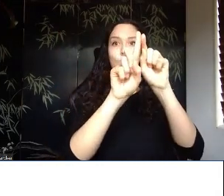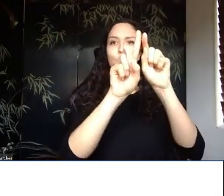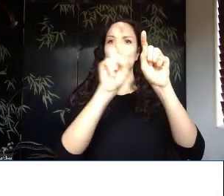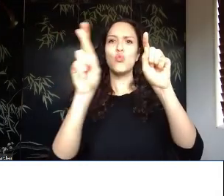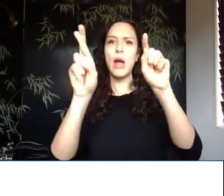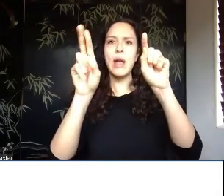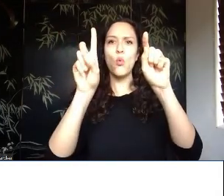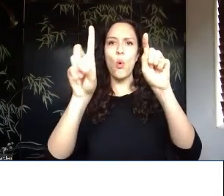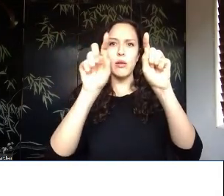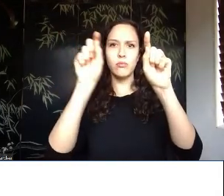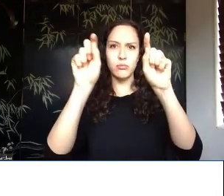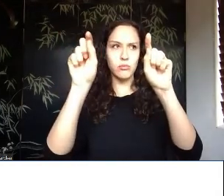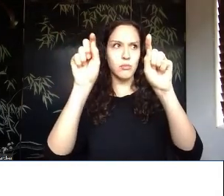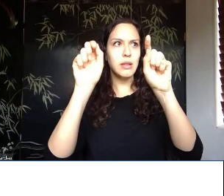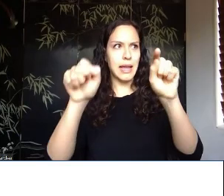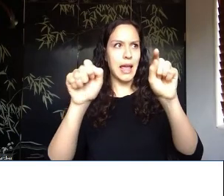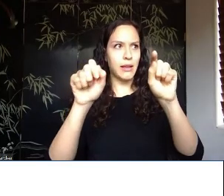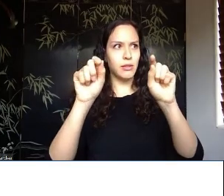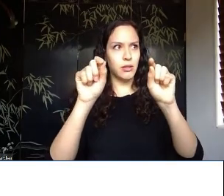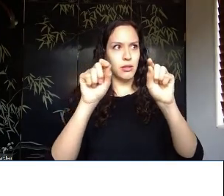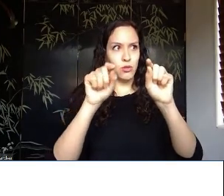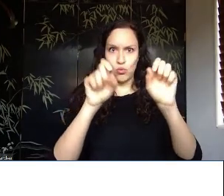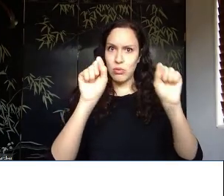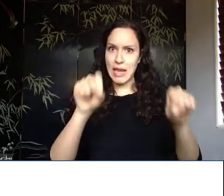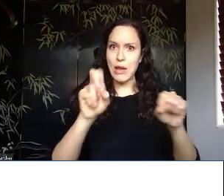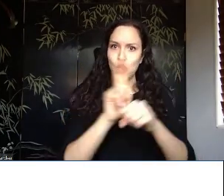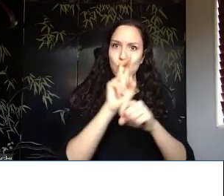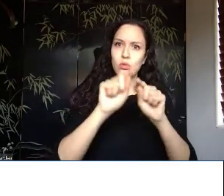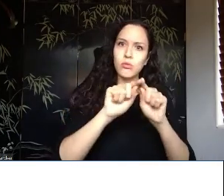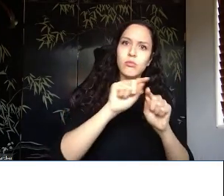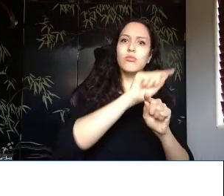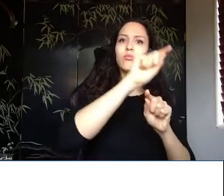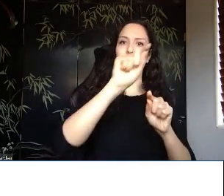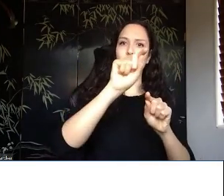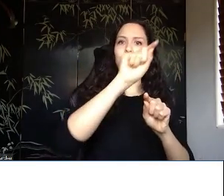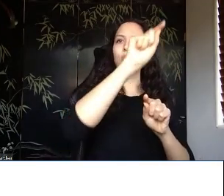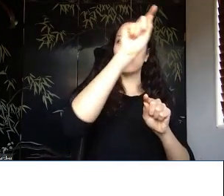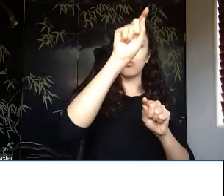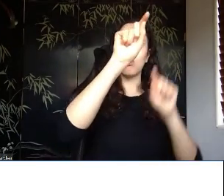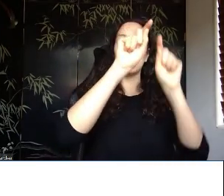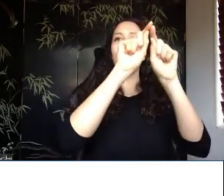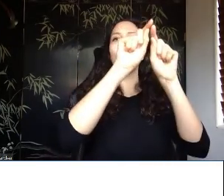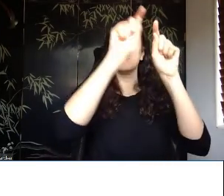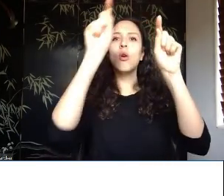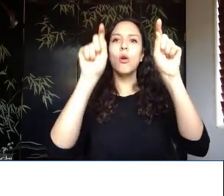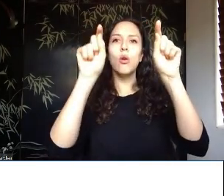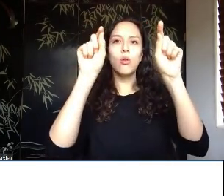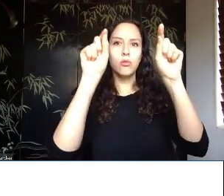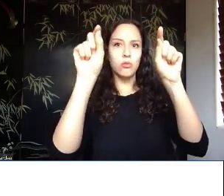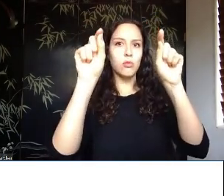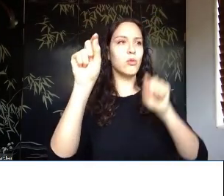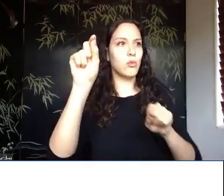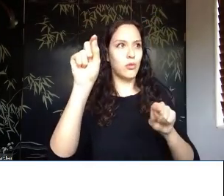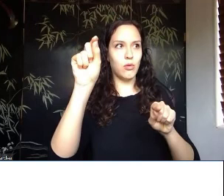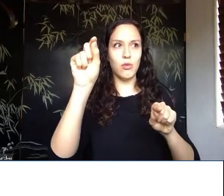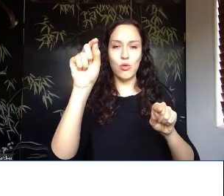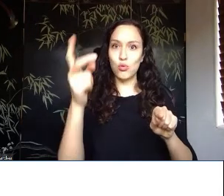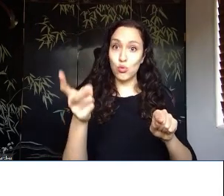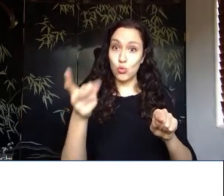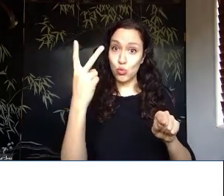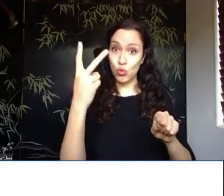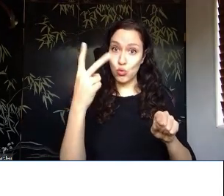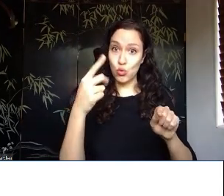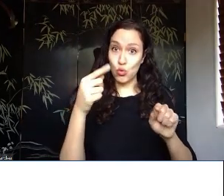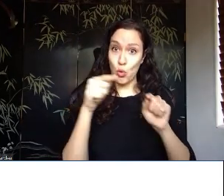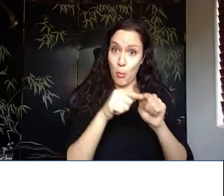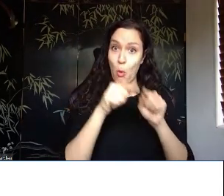Use little notations if you want. Up 2 to the right 1. Whoa, only 2 points make a line, but I want to